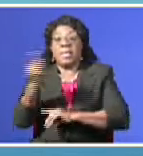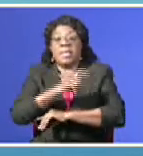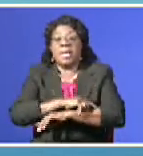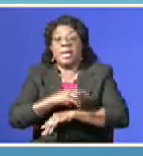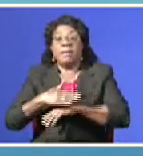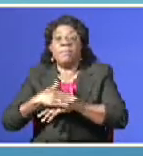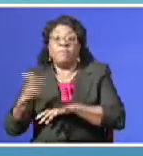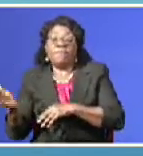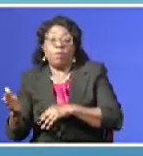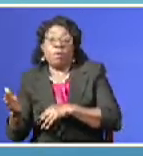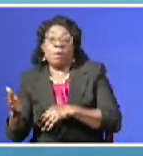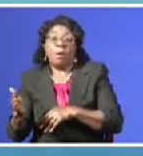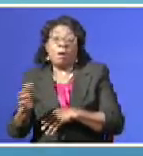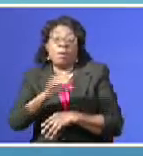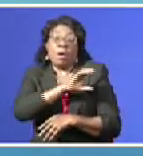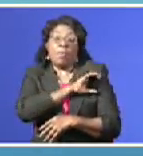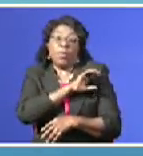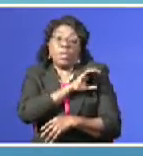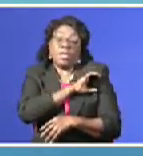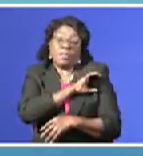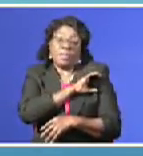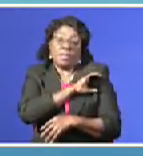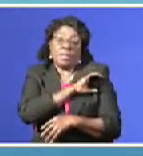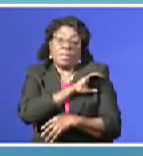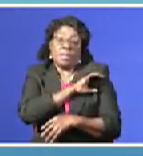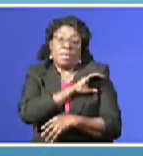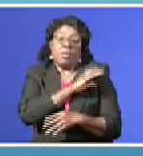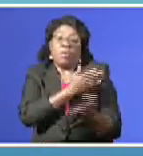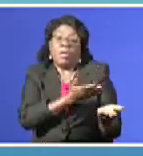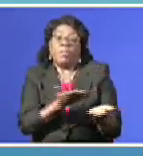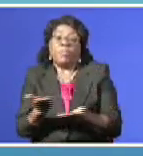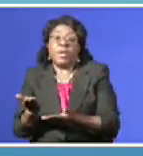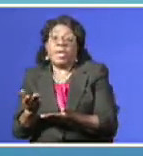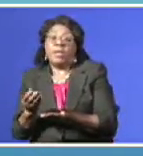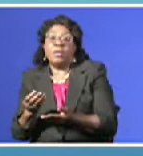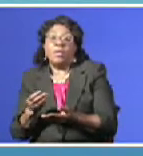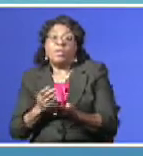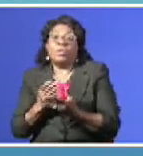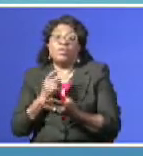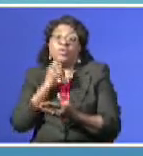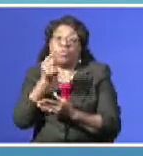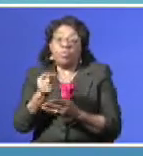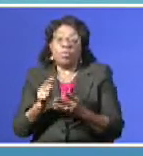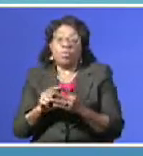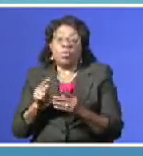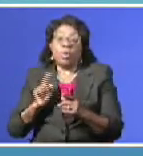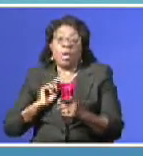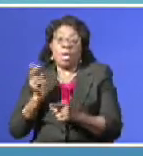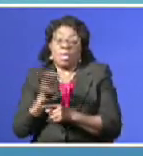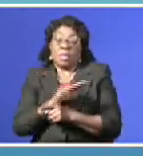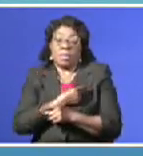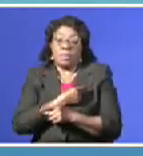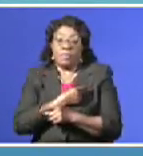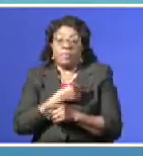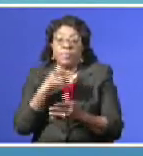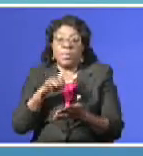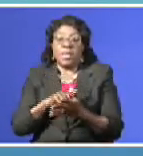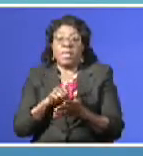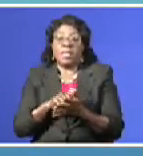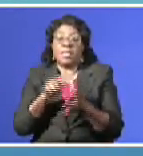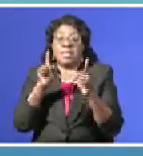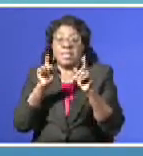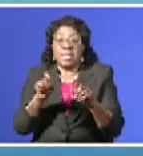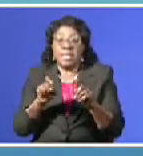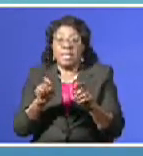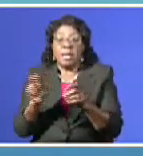have to now stop as a society and realize, in spite of COVID, we still have to take care of our people. And this requires us